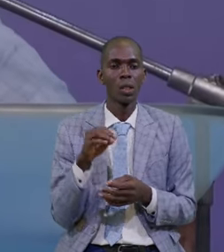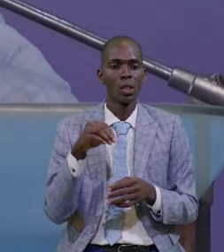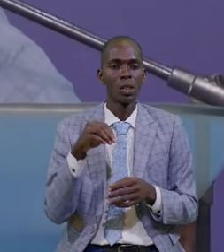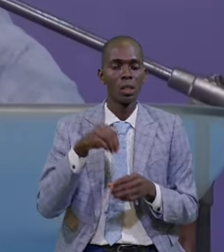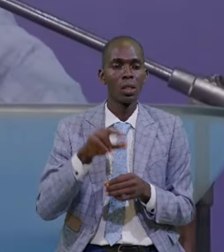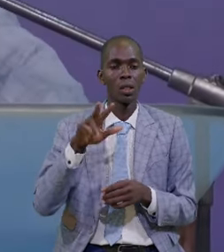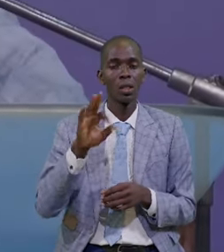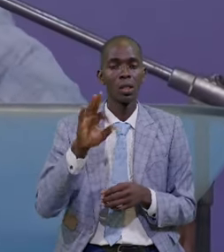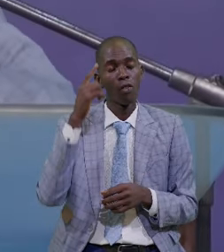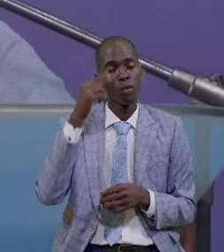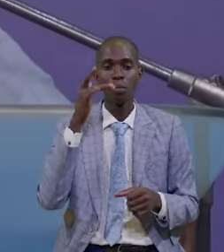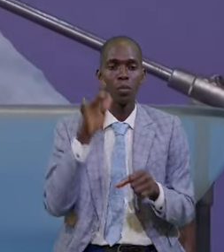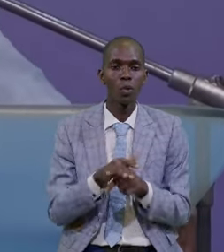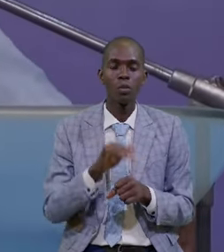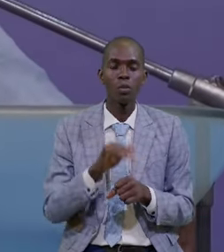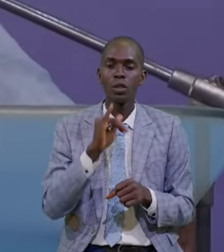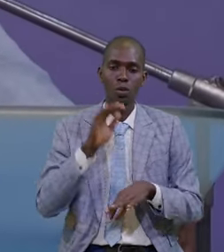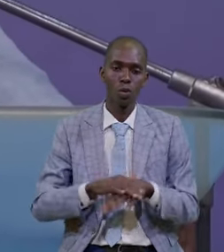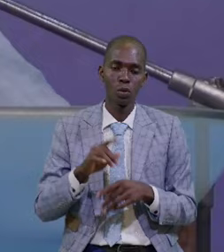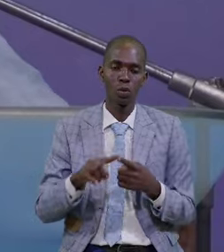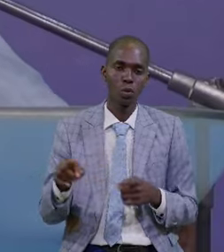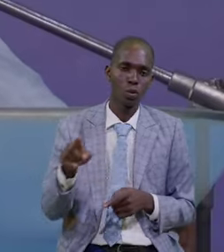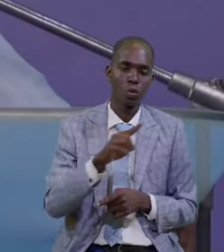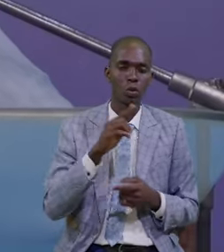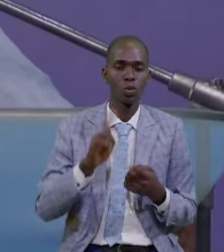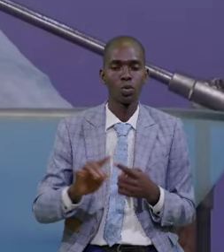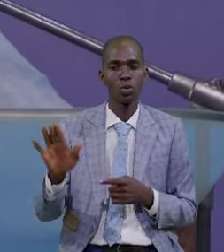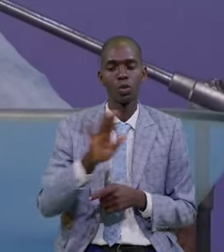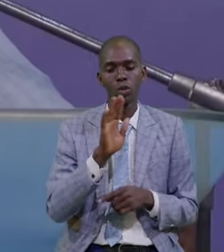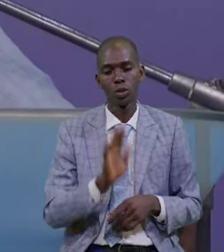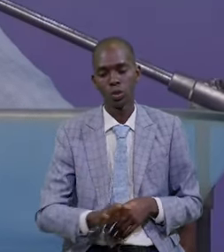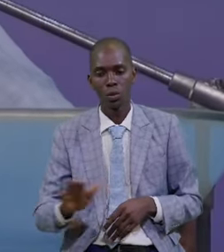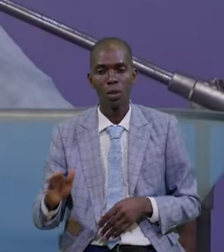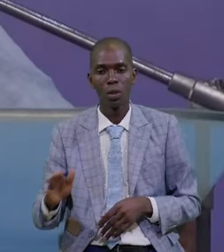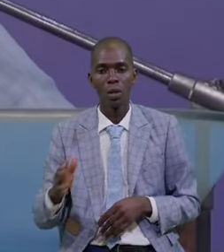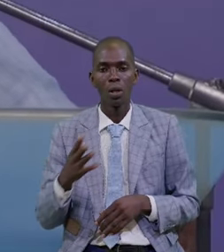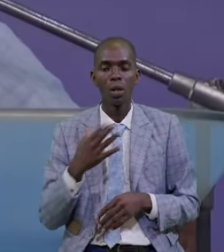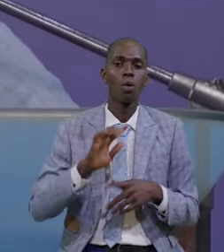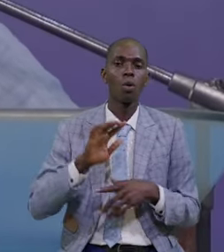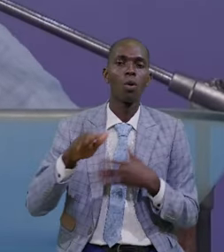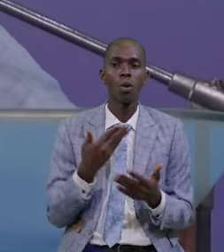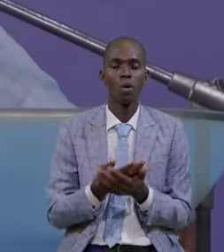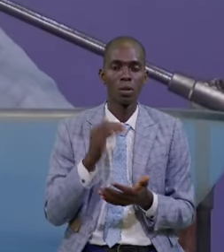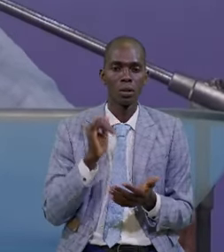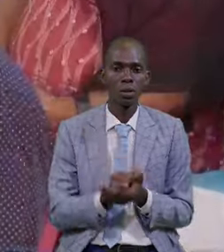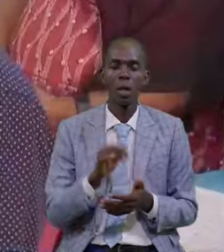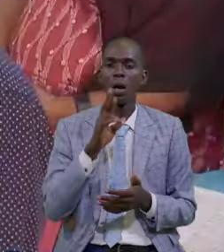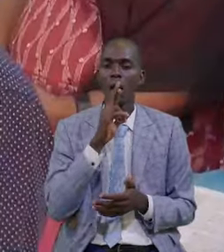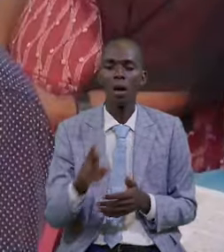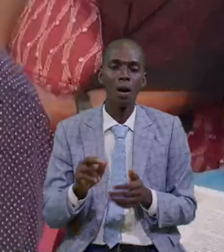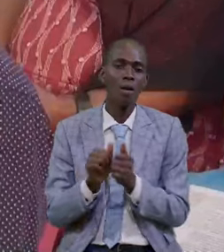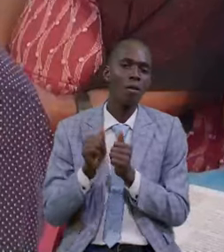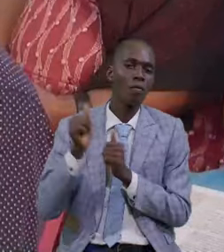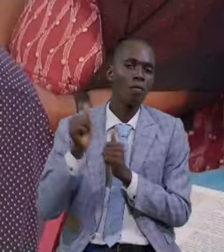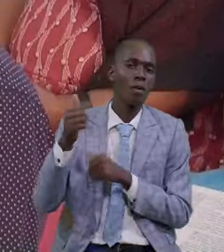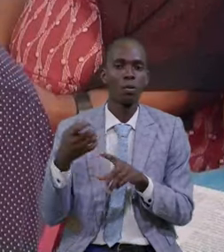promise is unto you, and to your children, and to all that are afar off, even